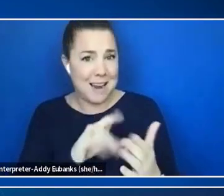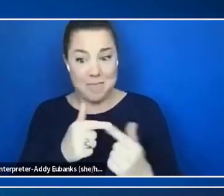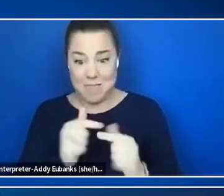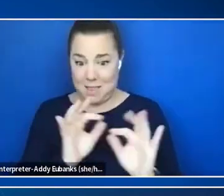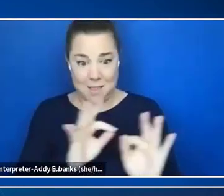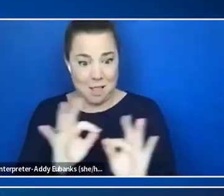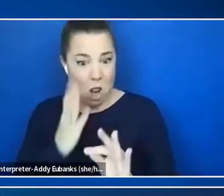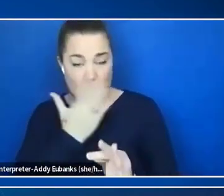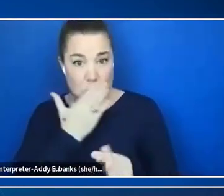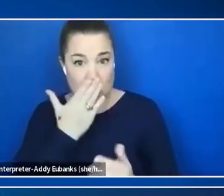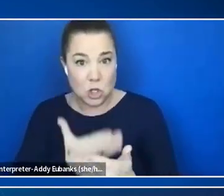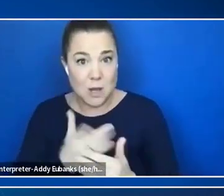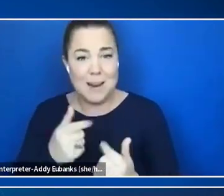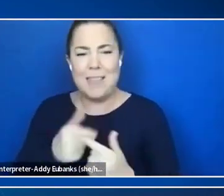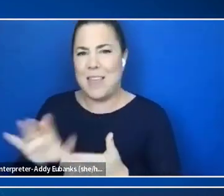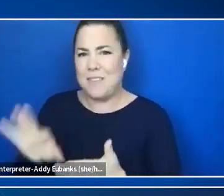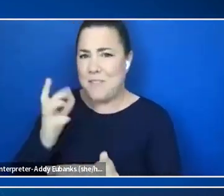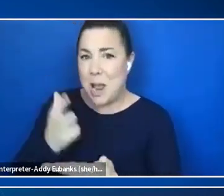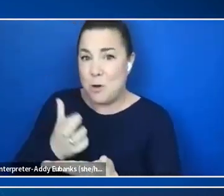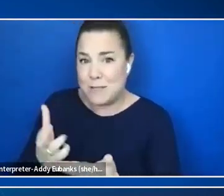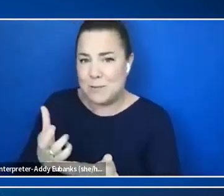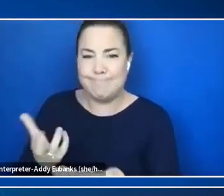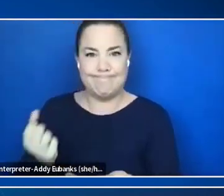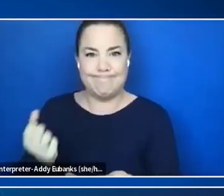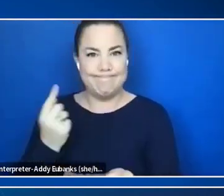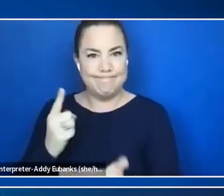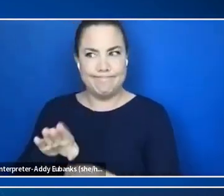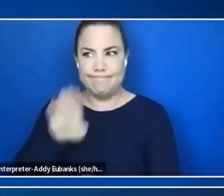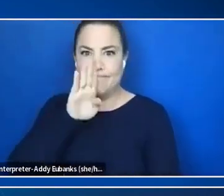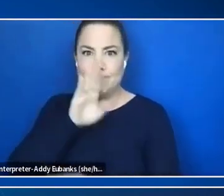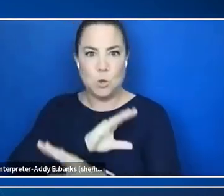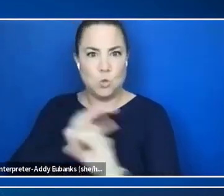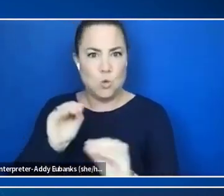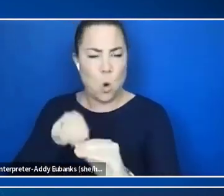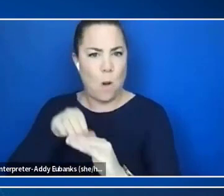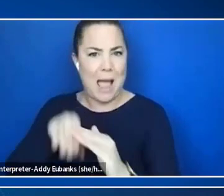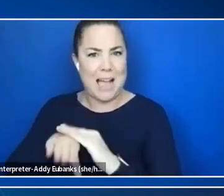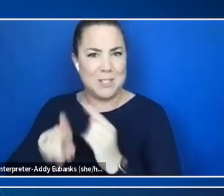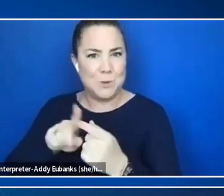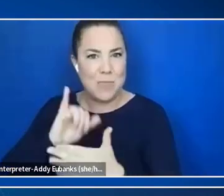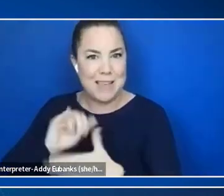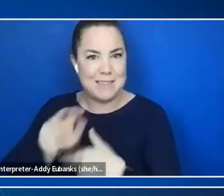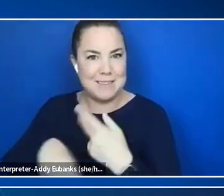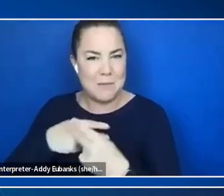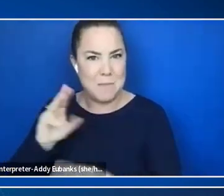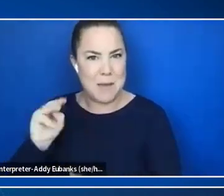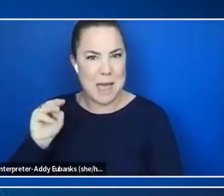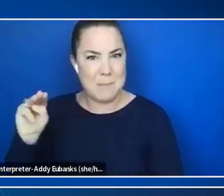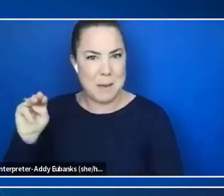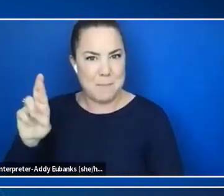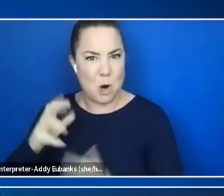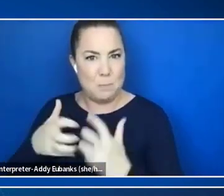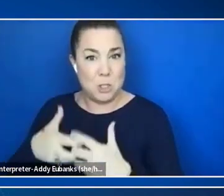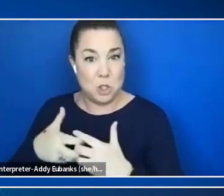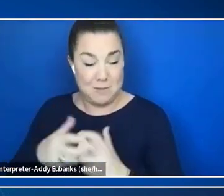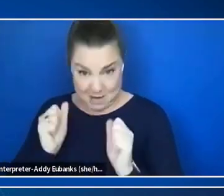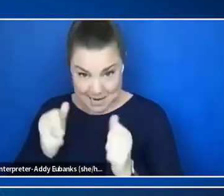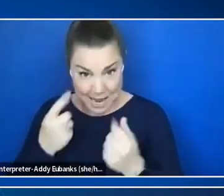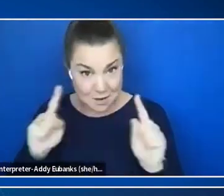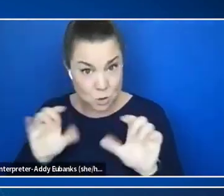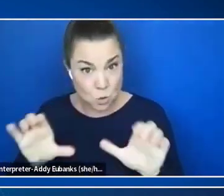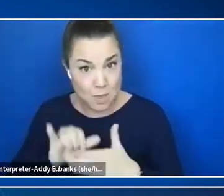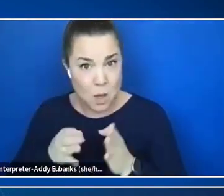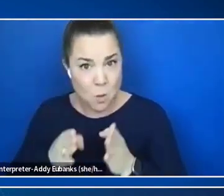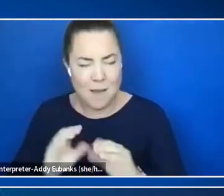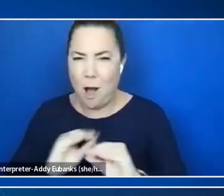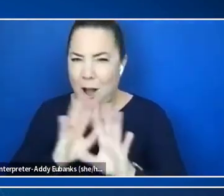to the resources, you find out that you don't have access to an NMR machine, right? So can it be done that way? Obviously not. But those things